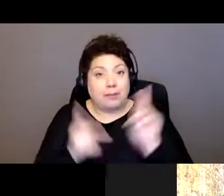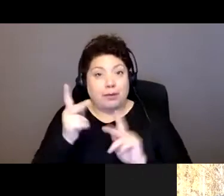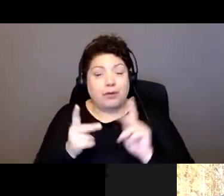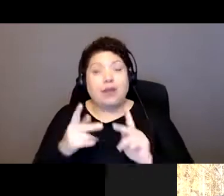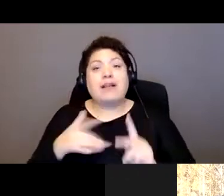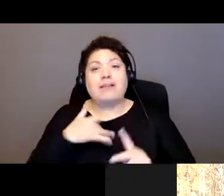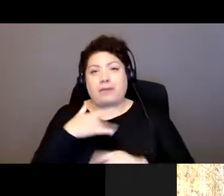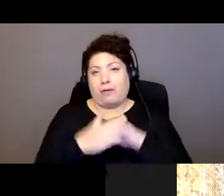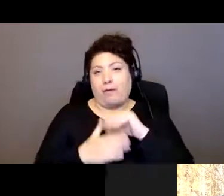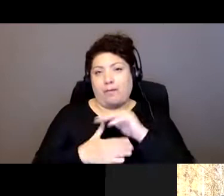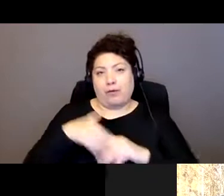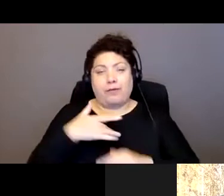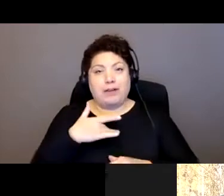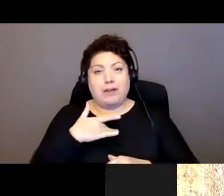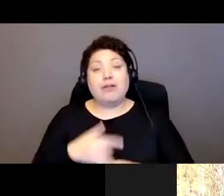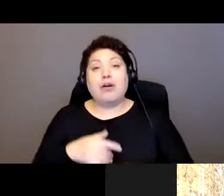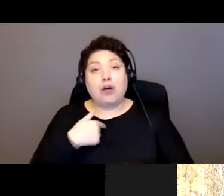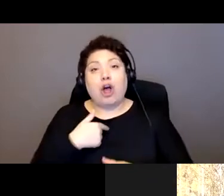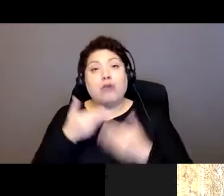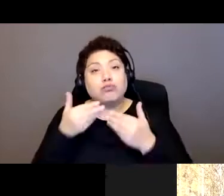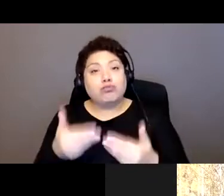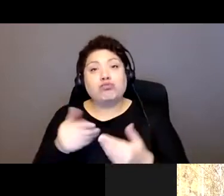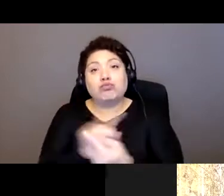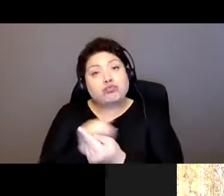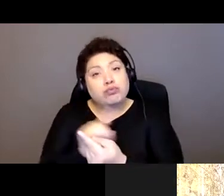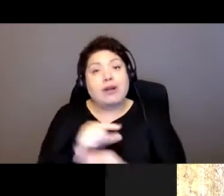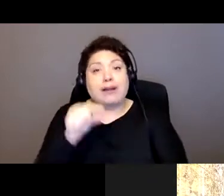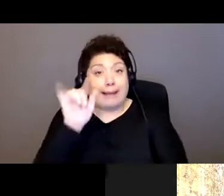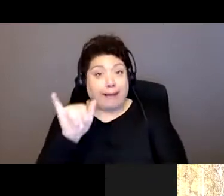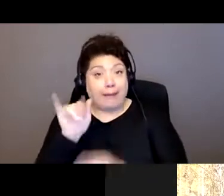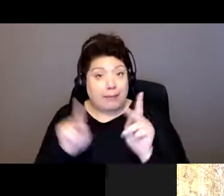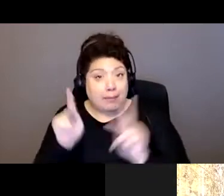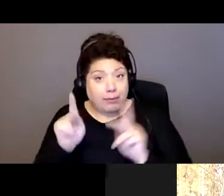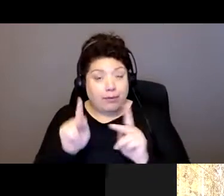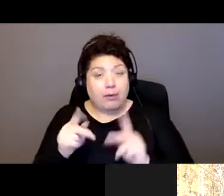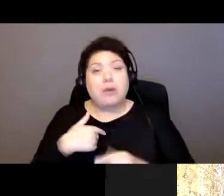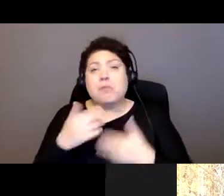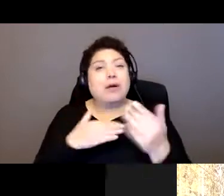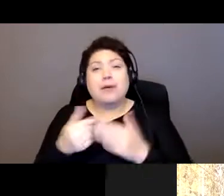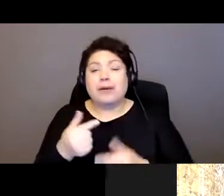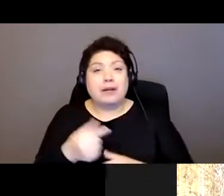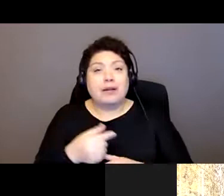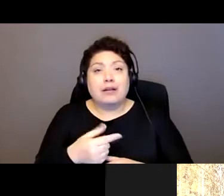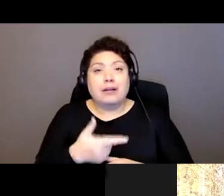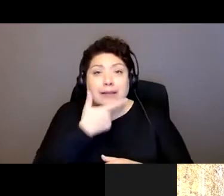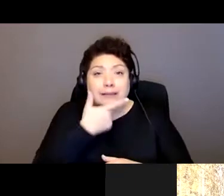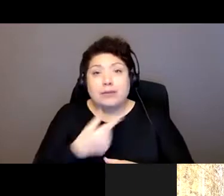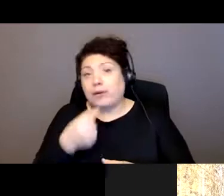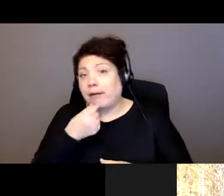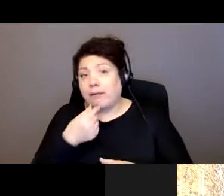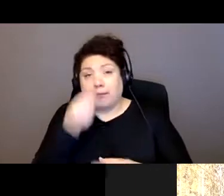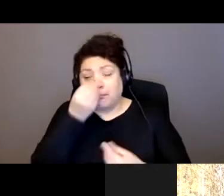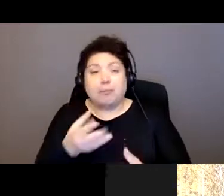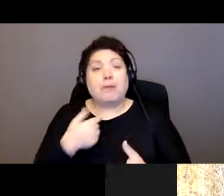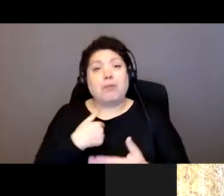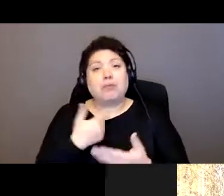comfortable around gay people. Didn't matter if they were gay or lesbian. I just hung around with those kind of people.